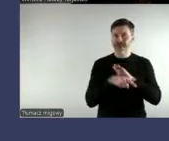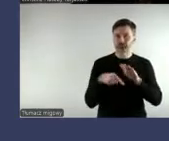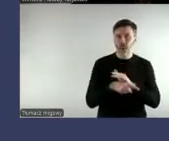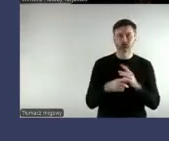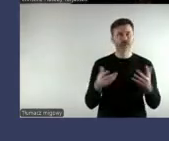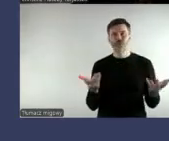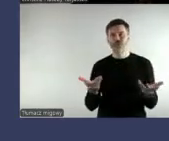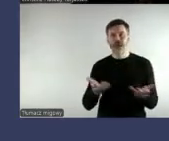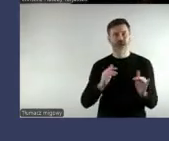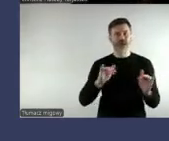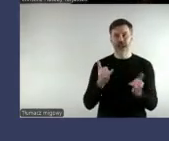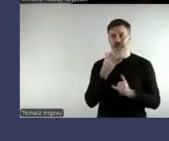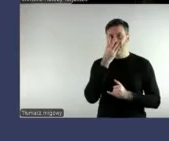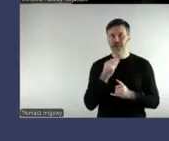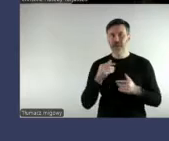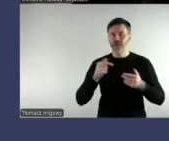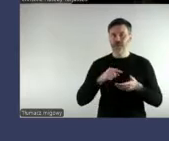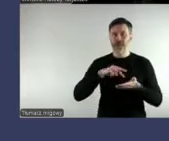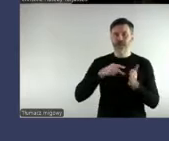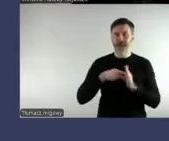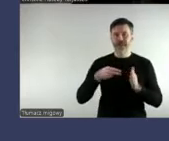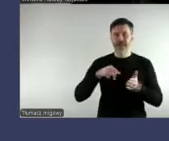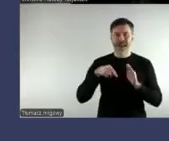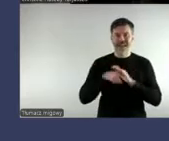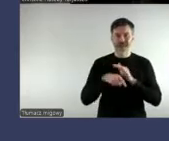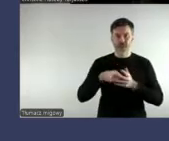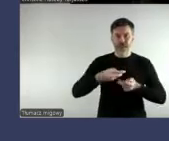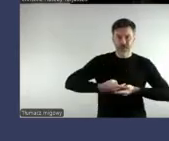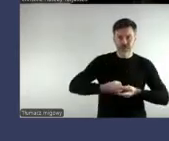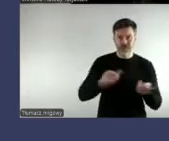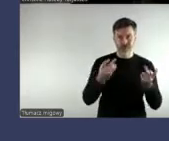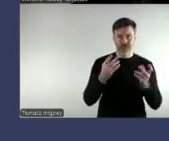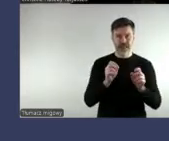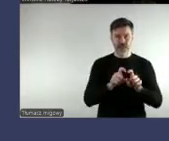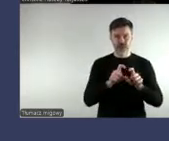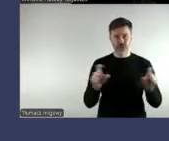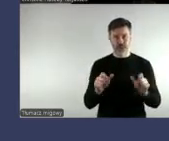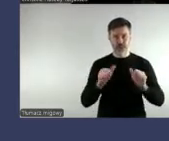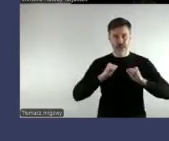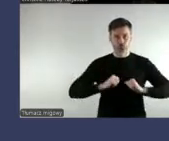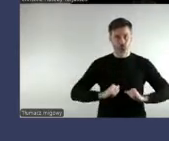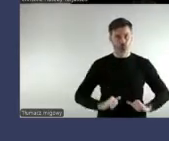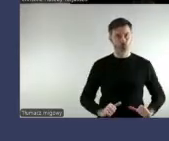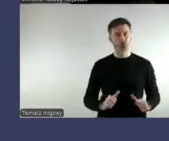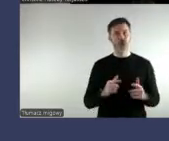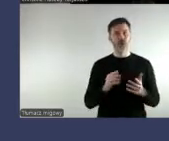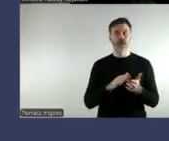which we have now due to natural disasters and heavy weather, but also to cover a wartime scenario, which